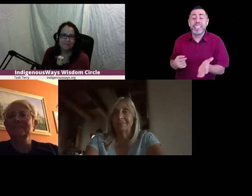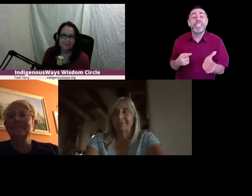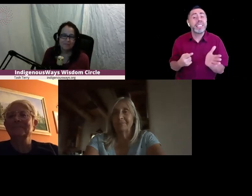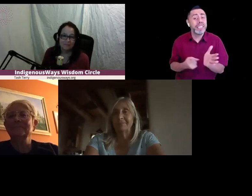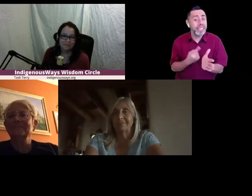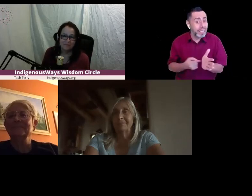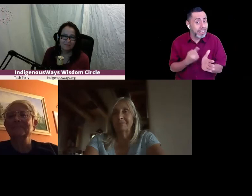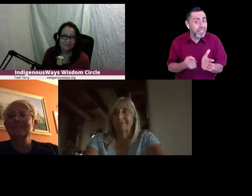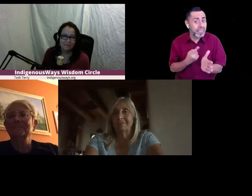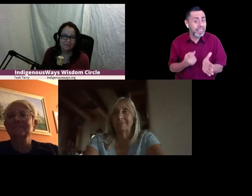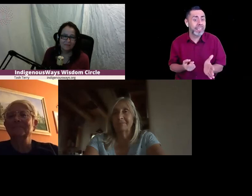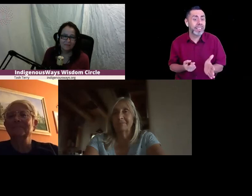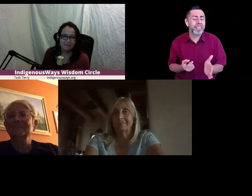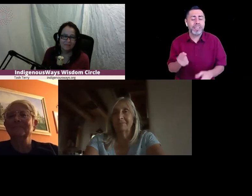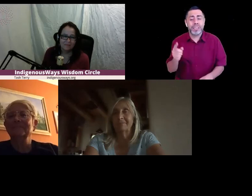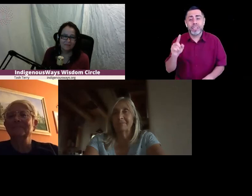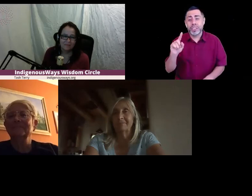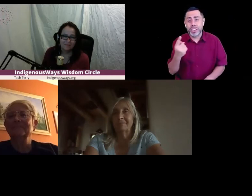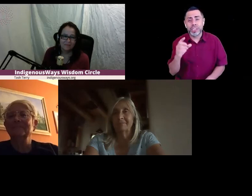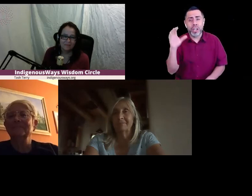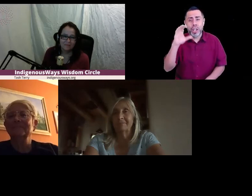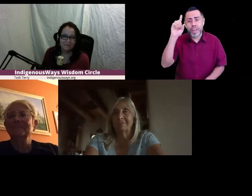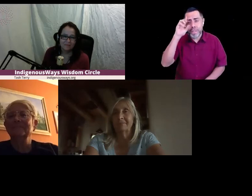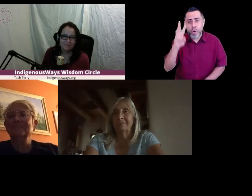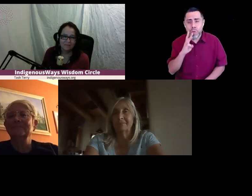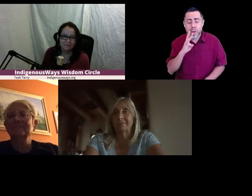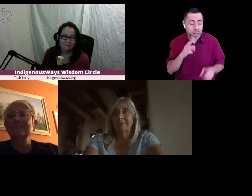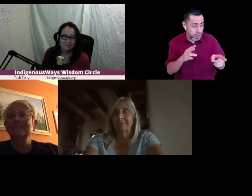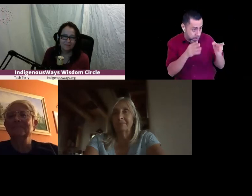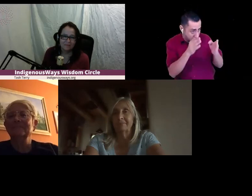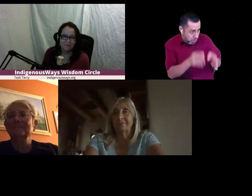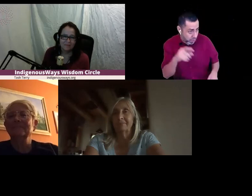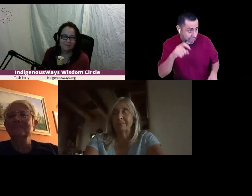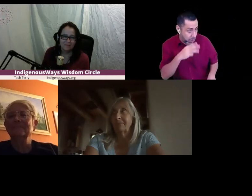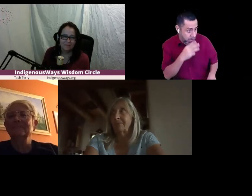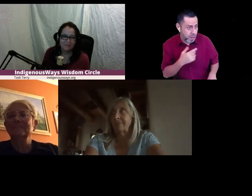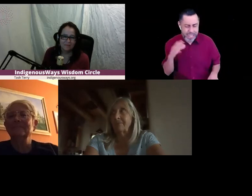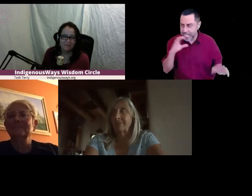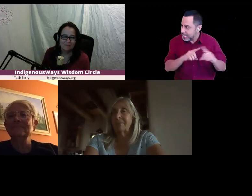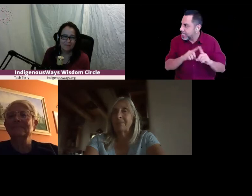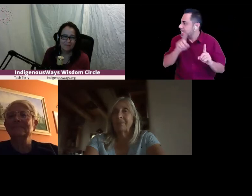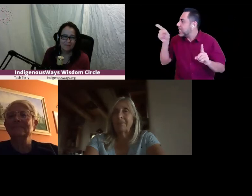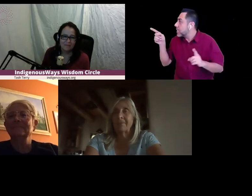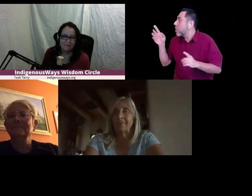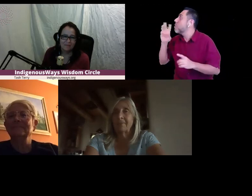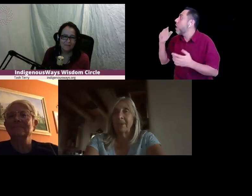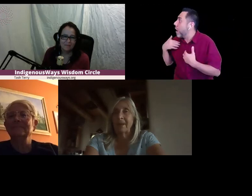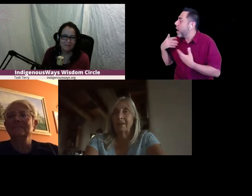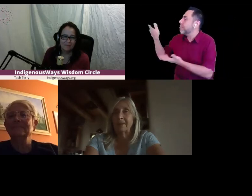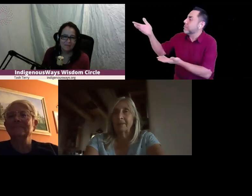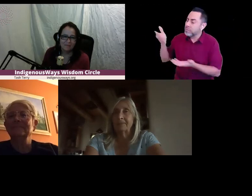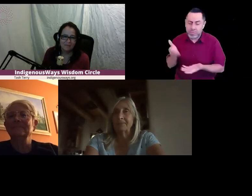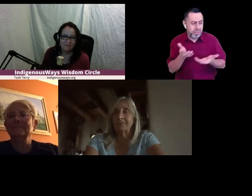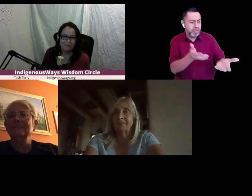asking for water for someone, going back and getting water, or you get to somebody. Oh, so the other, like